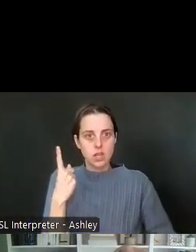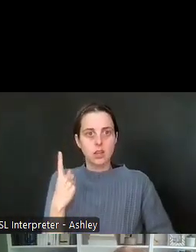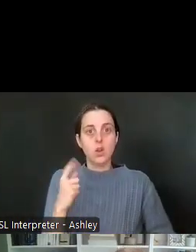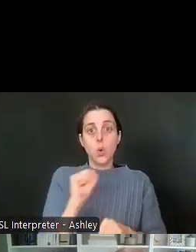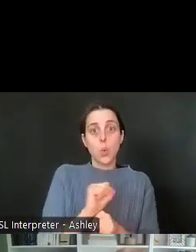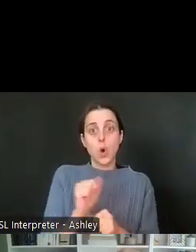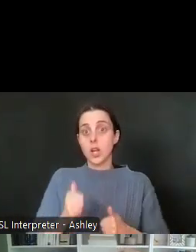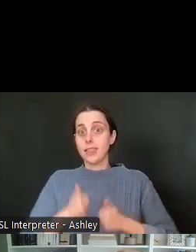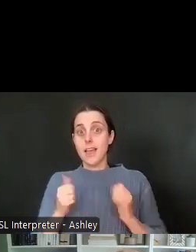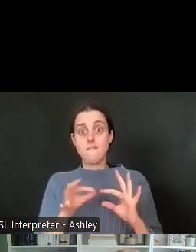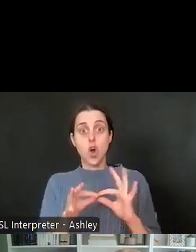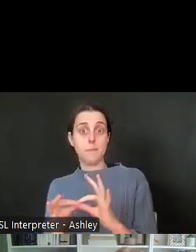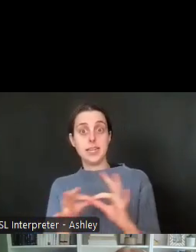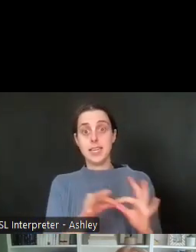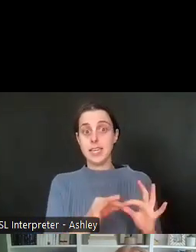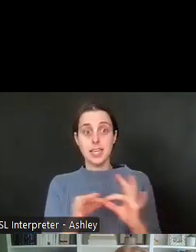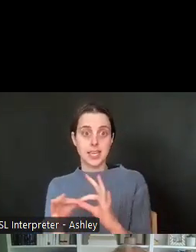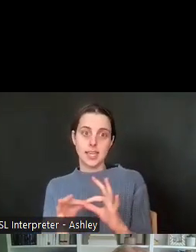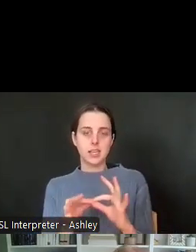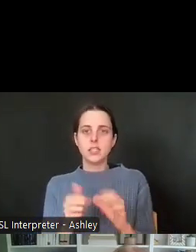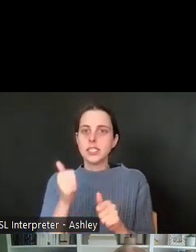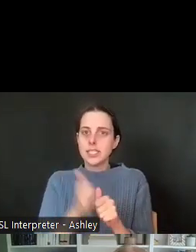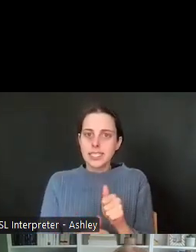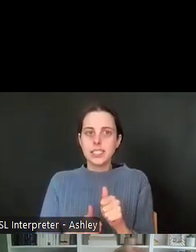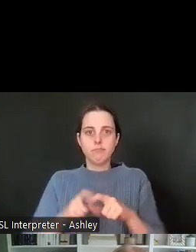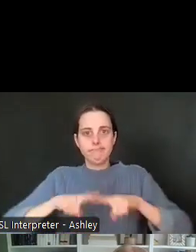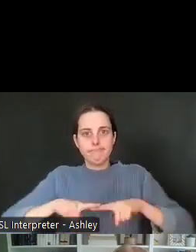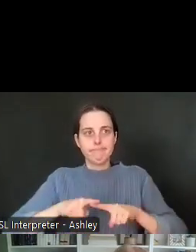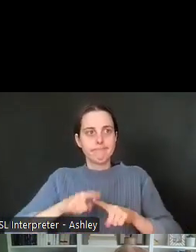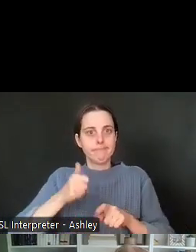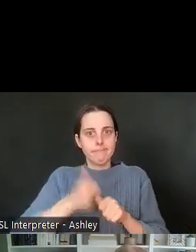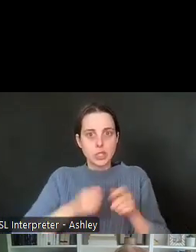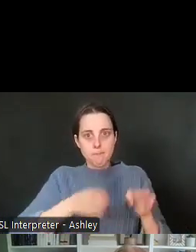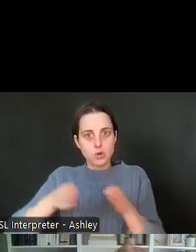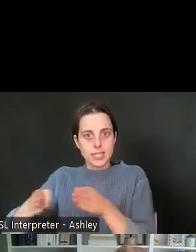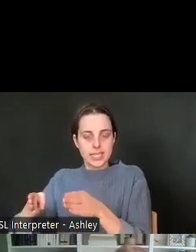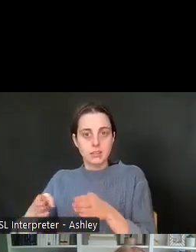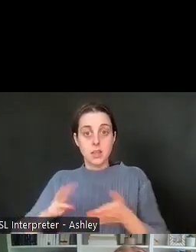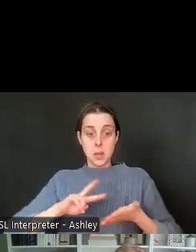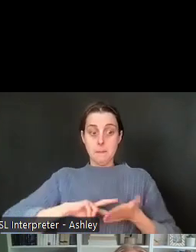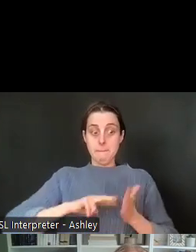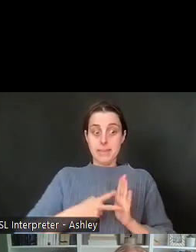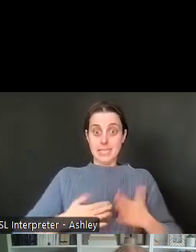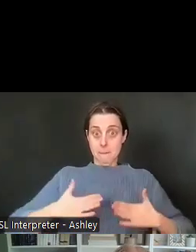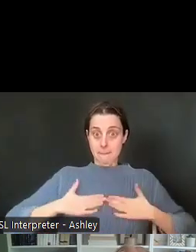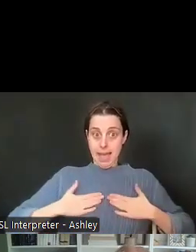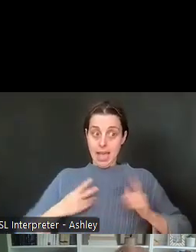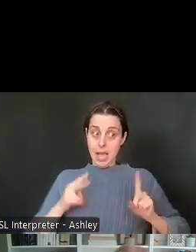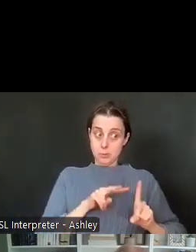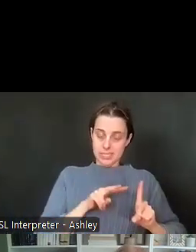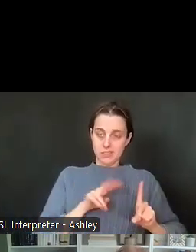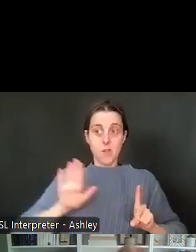harmony means to me may be very different than what it means to you. And even if I have the